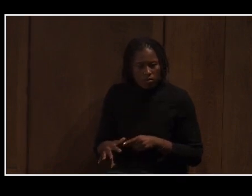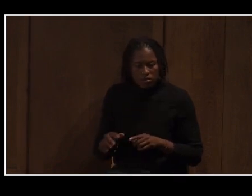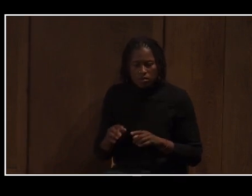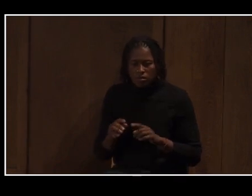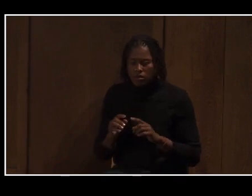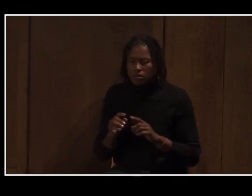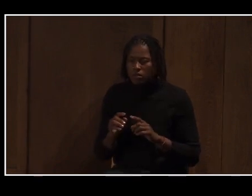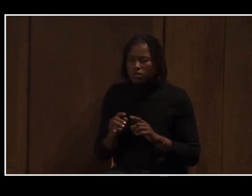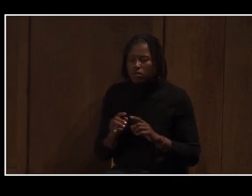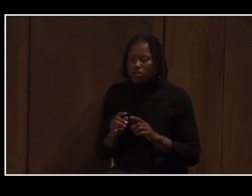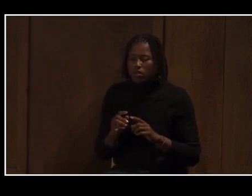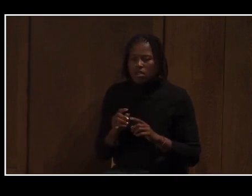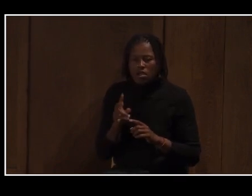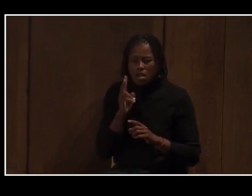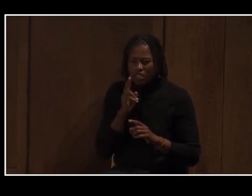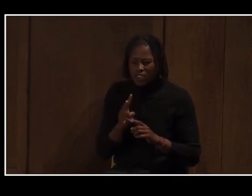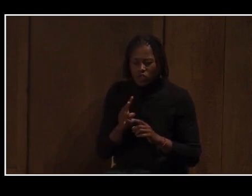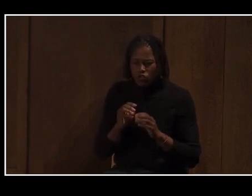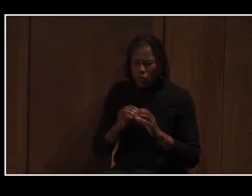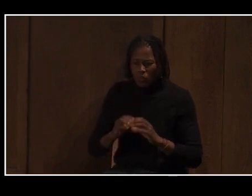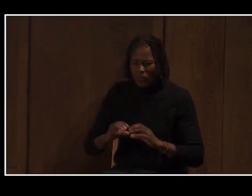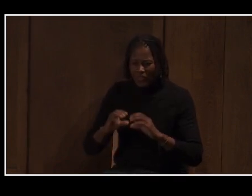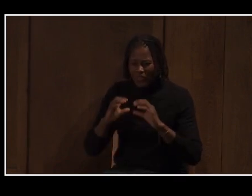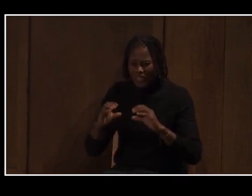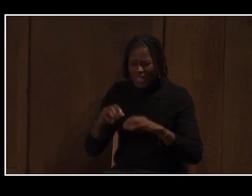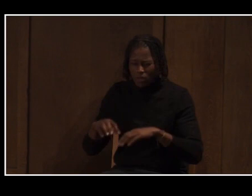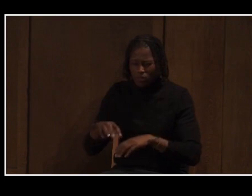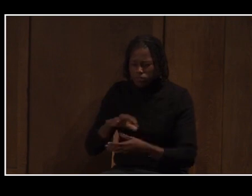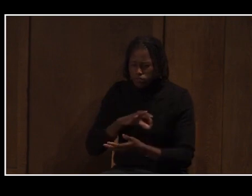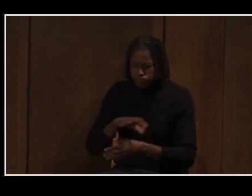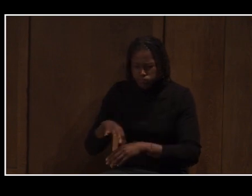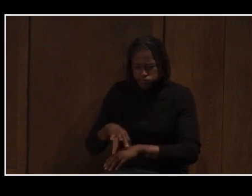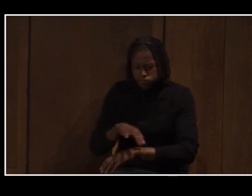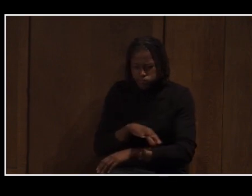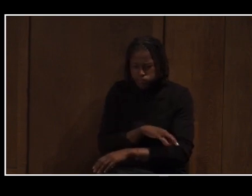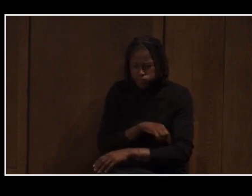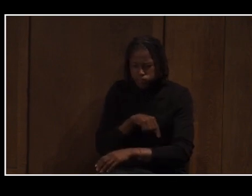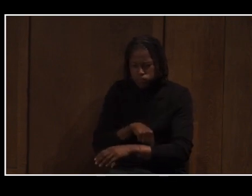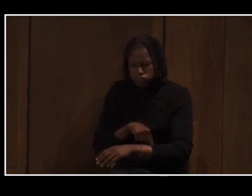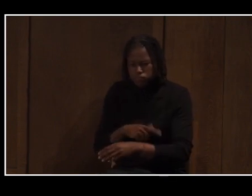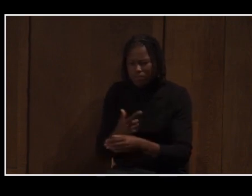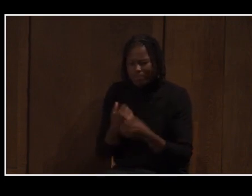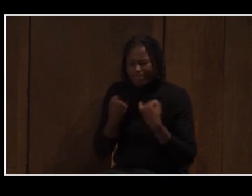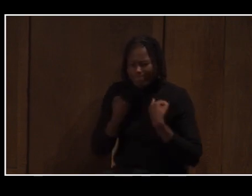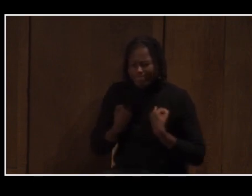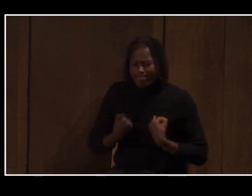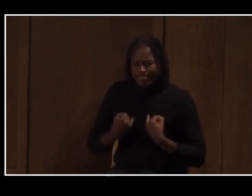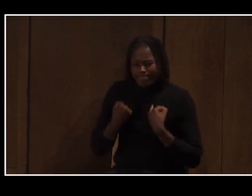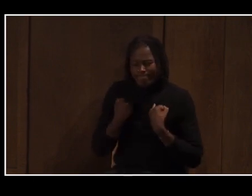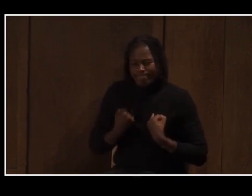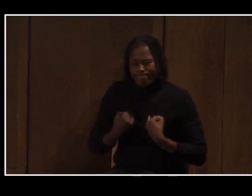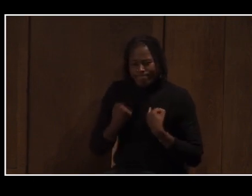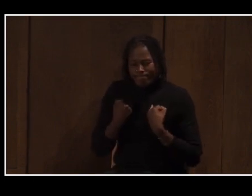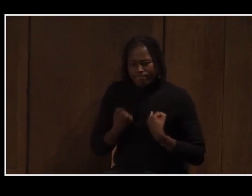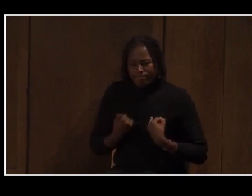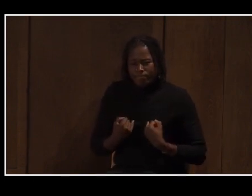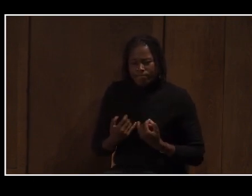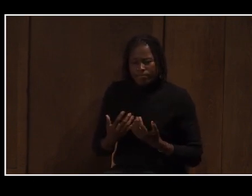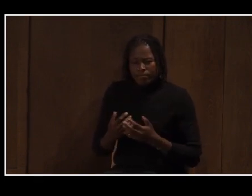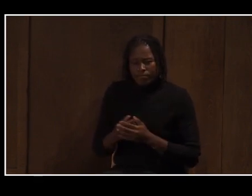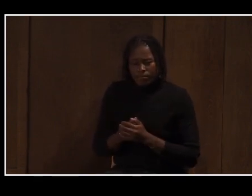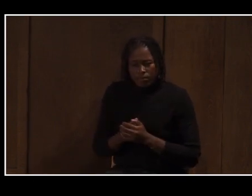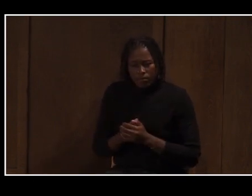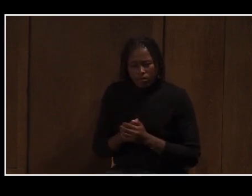through the thickness. Vessels diseased, drown in the sickness. Tell me, blood, how come it come like this? Her reply